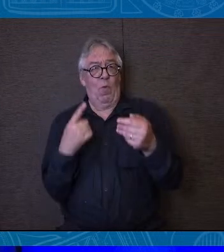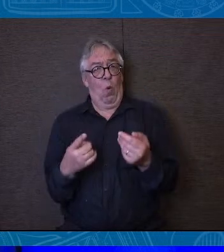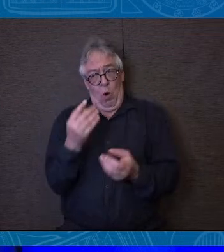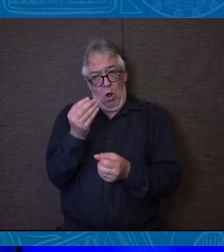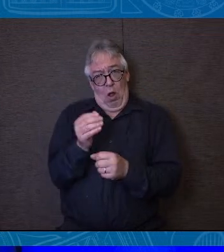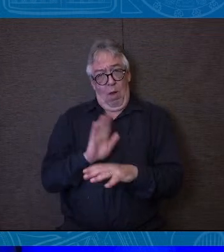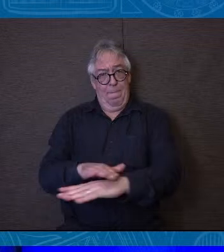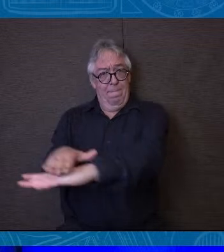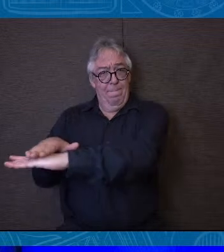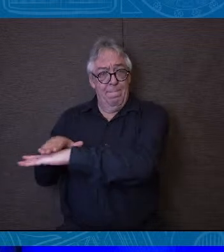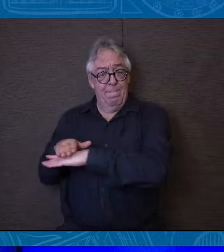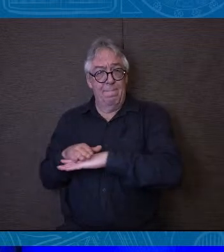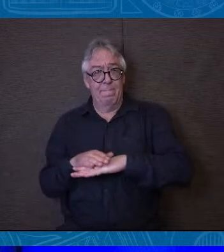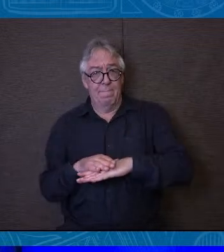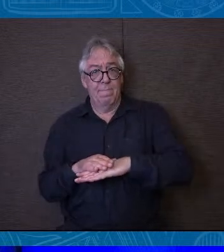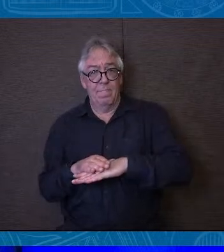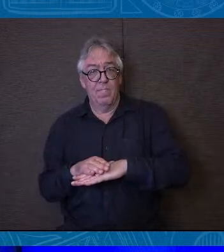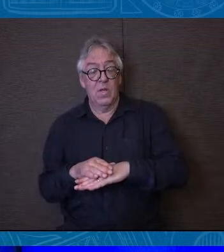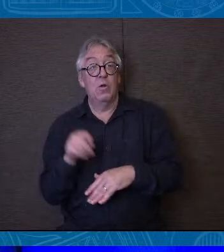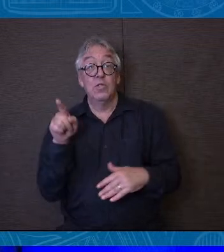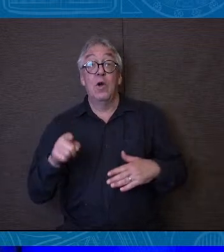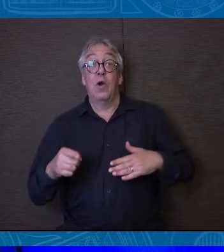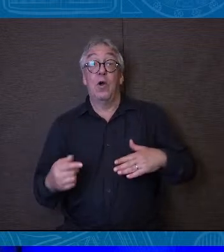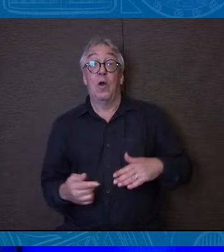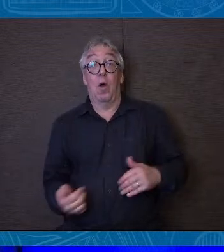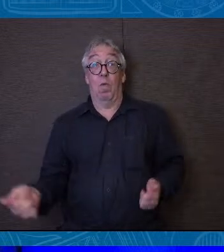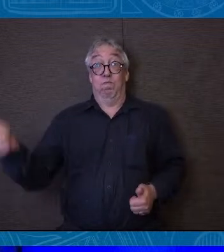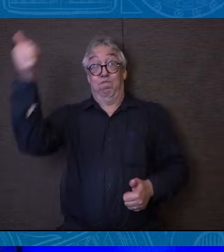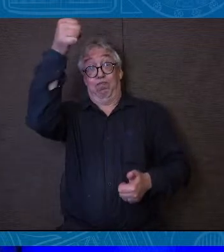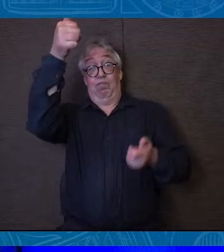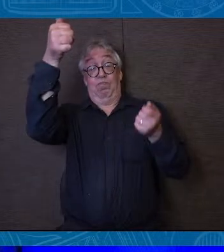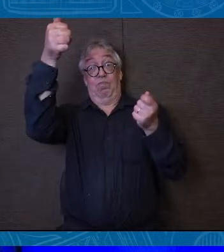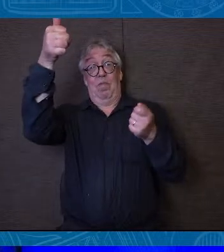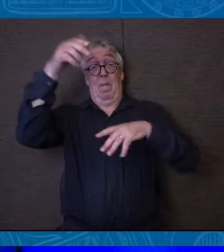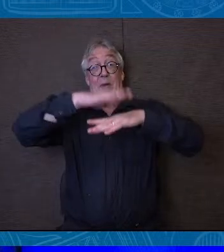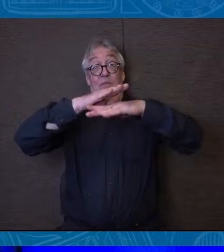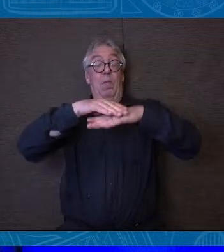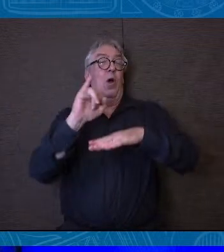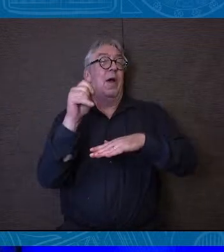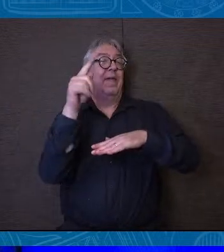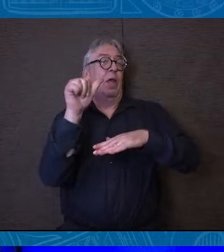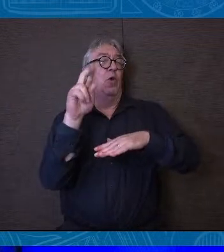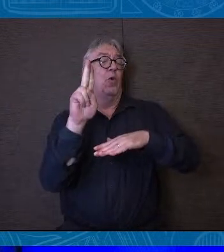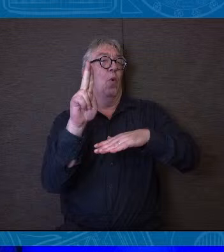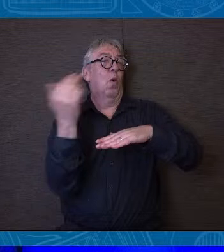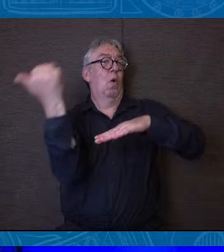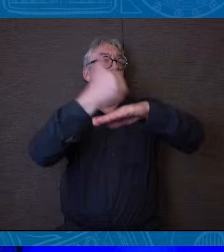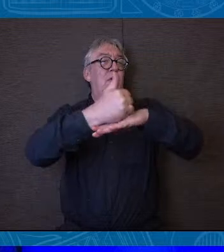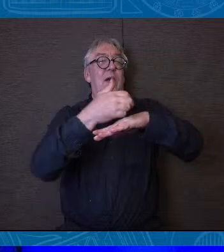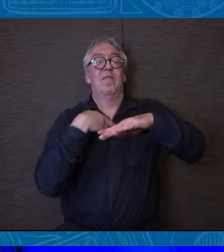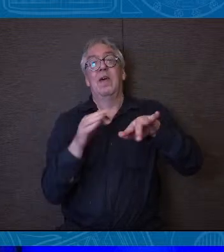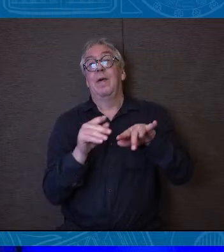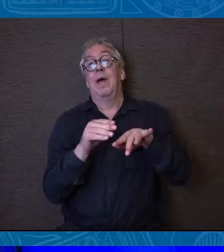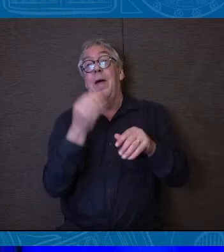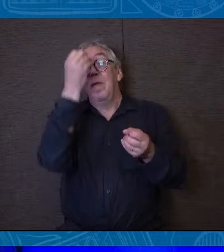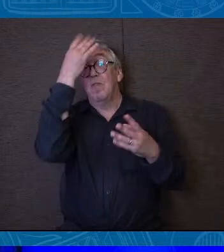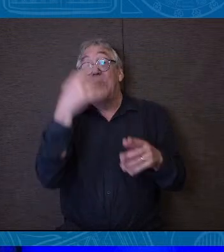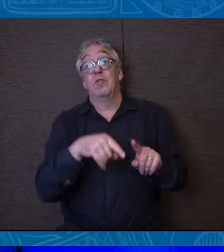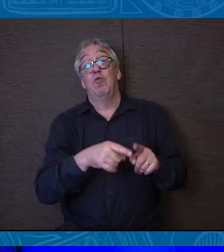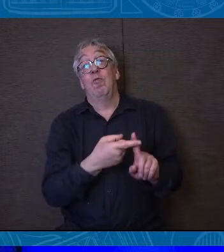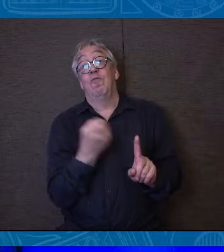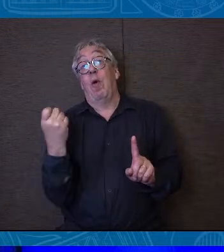information. So it's a high-level platform. We have developed it in ITU and combines multiple data sources